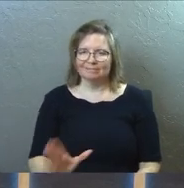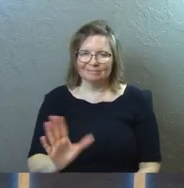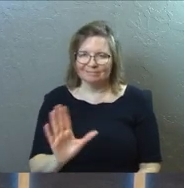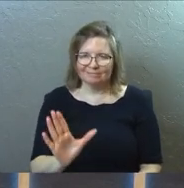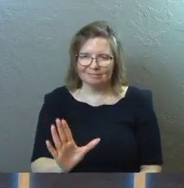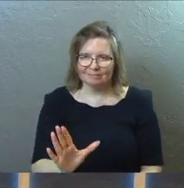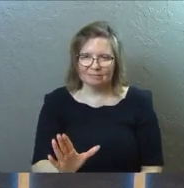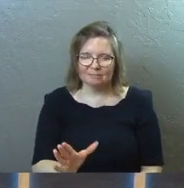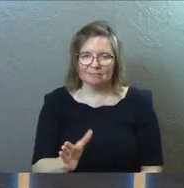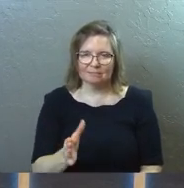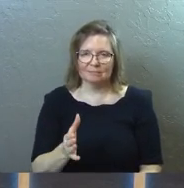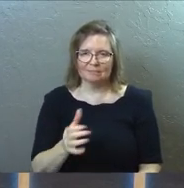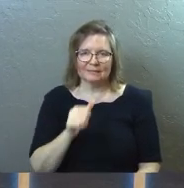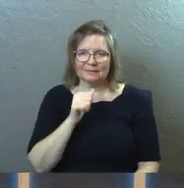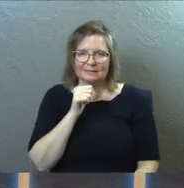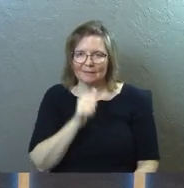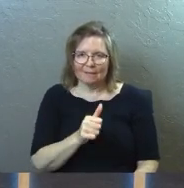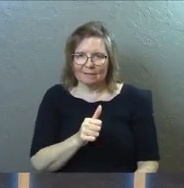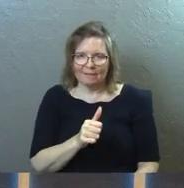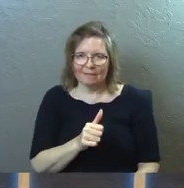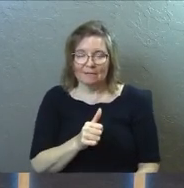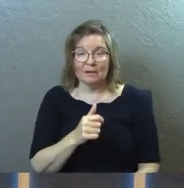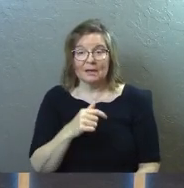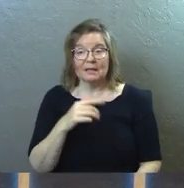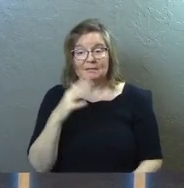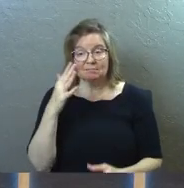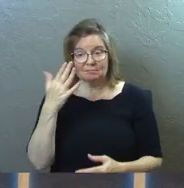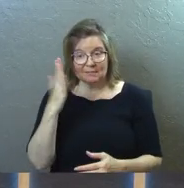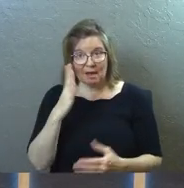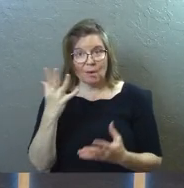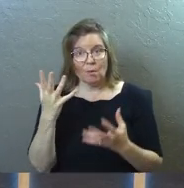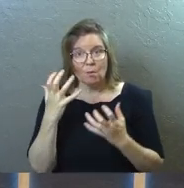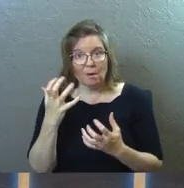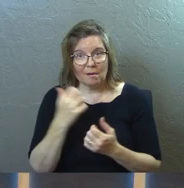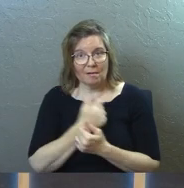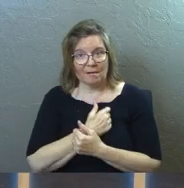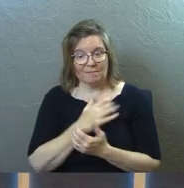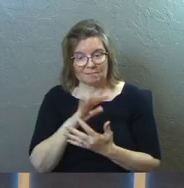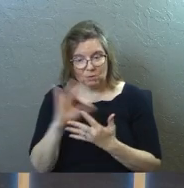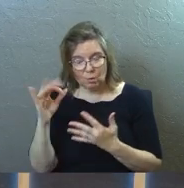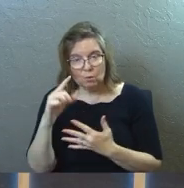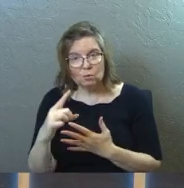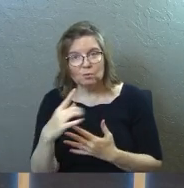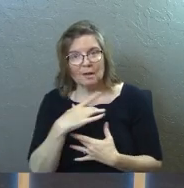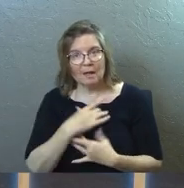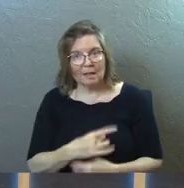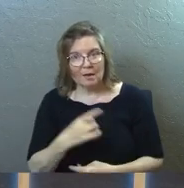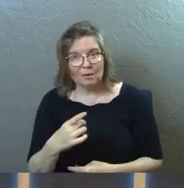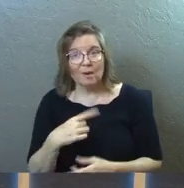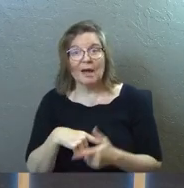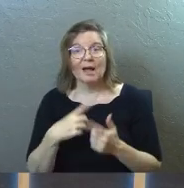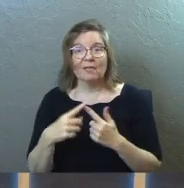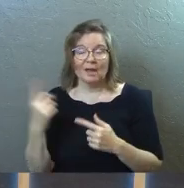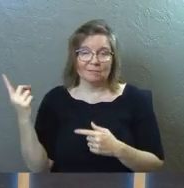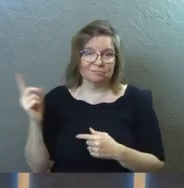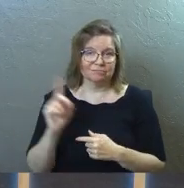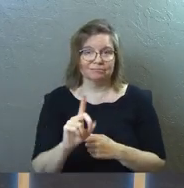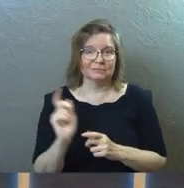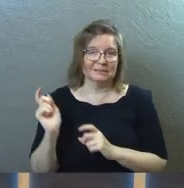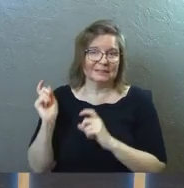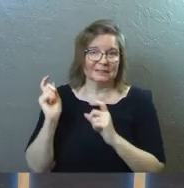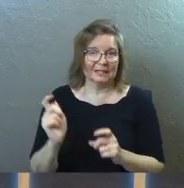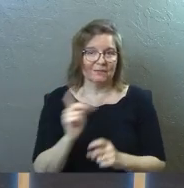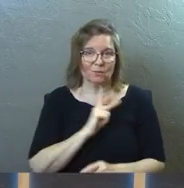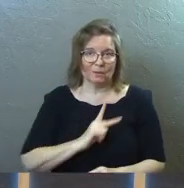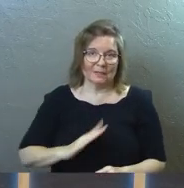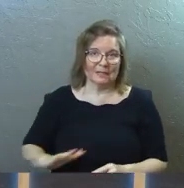God is not obligated to love you. God chose you. God likes you. And then God came in with the kingdom to